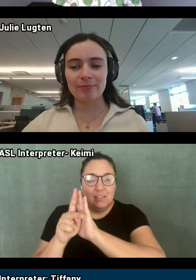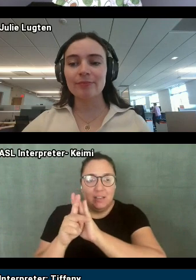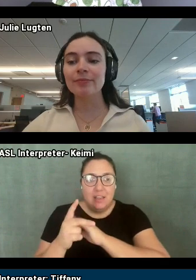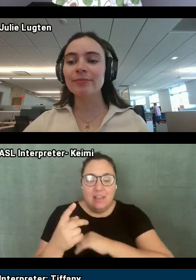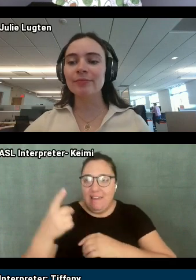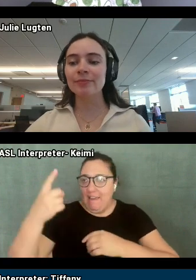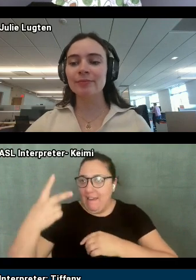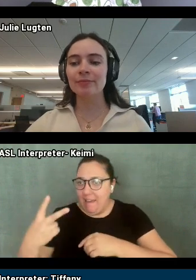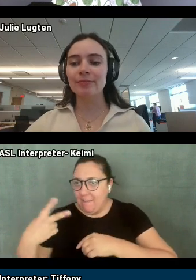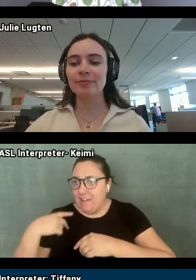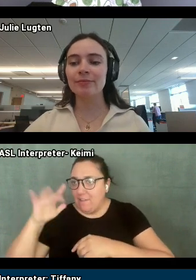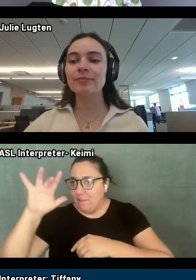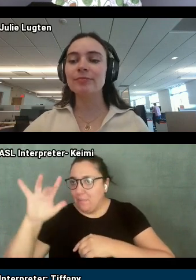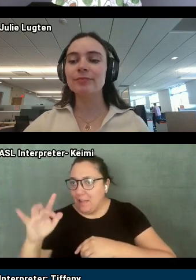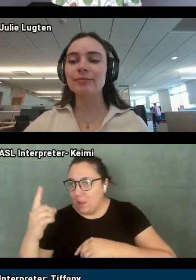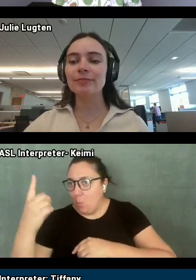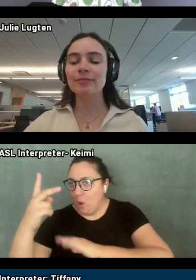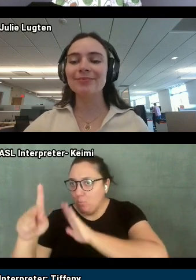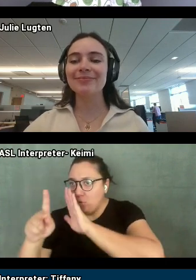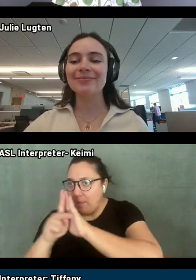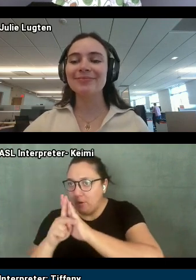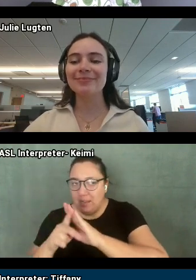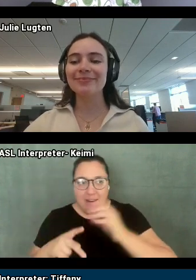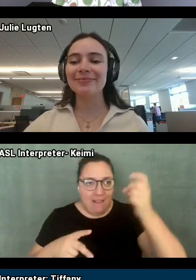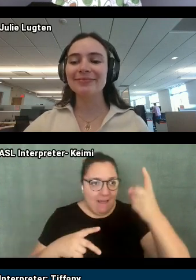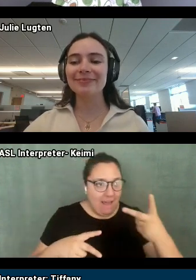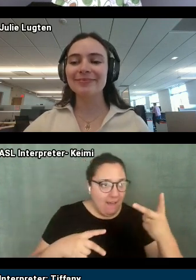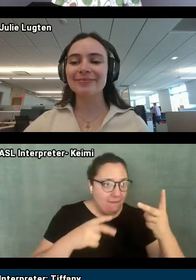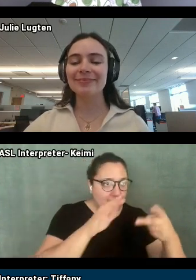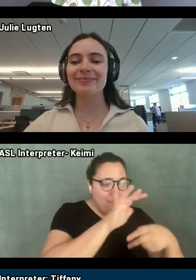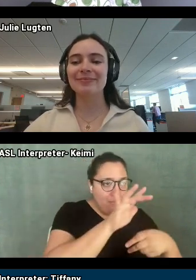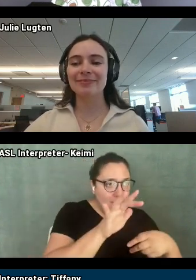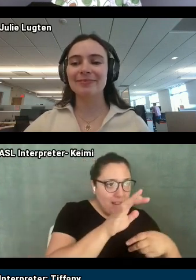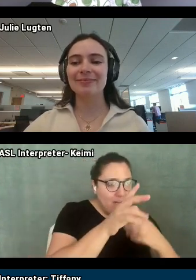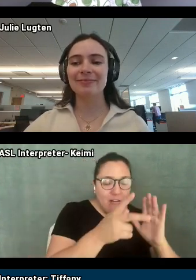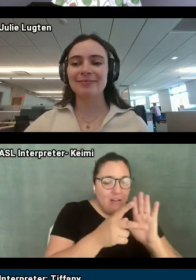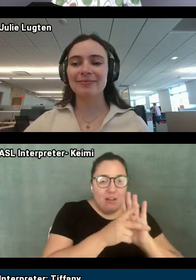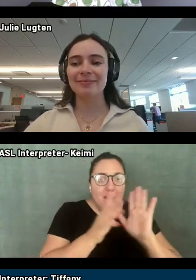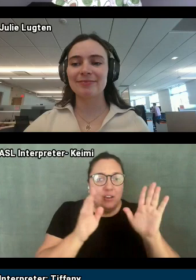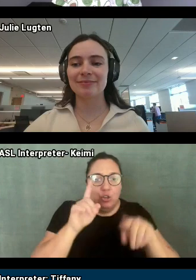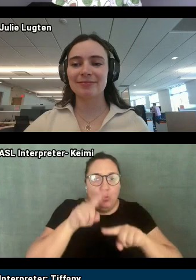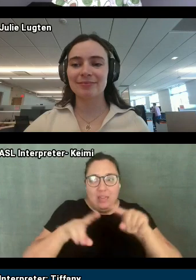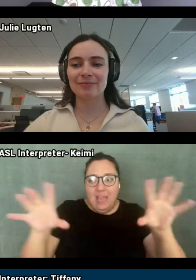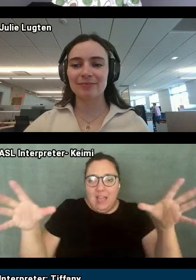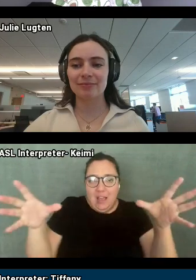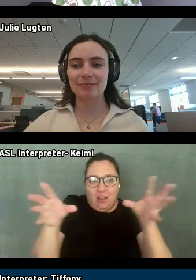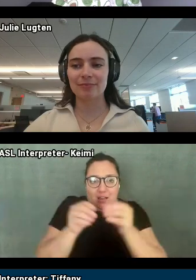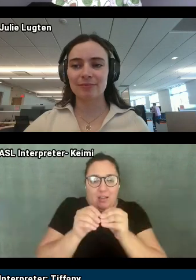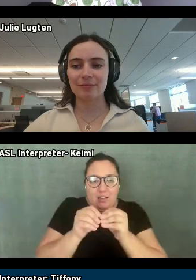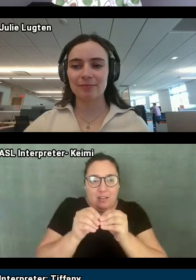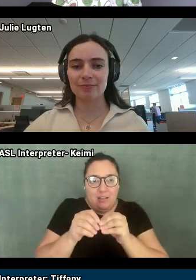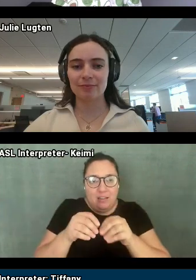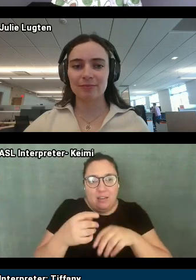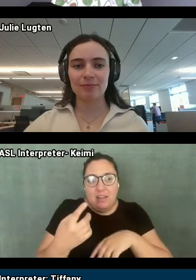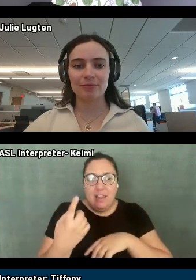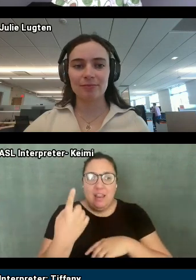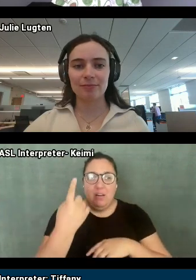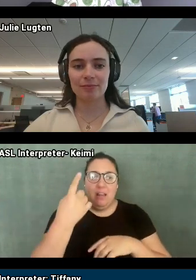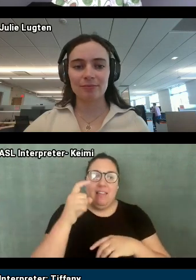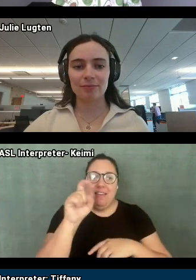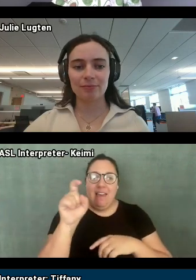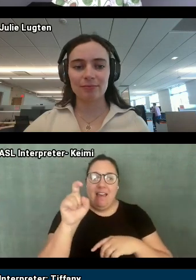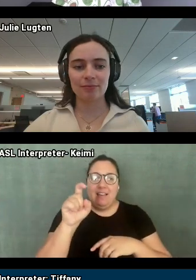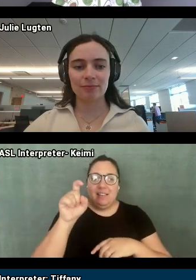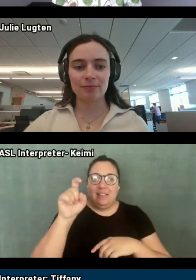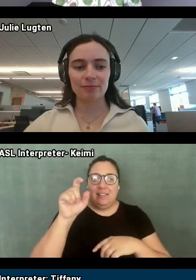have a blank in the other property. Yeah, you can't really combine them into one property on the x-axis of a report. So